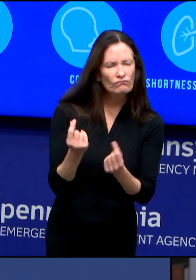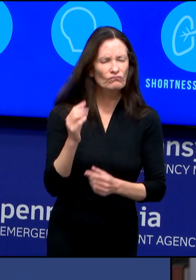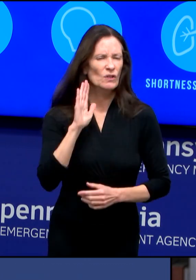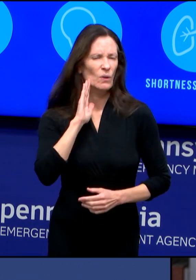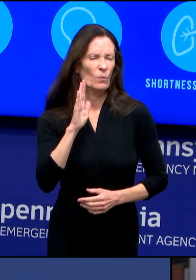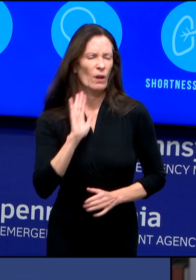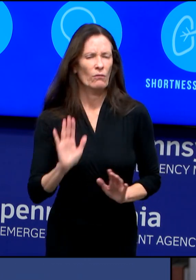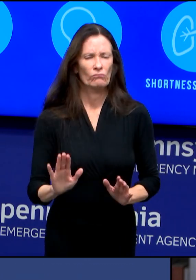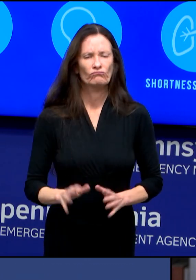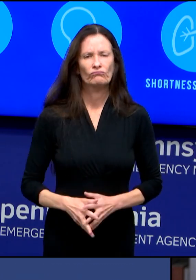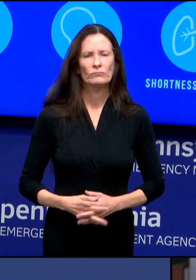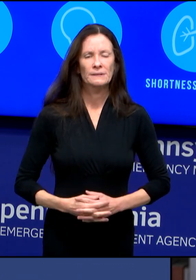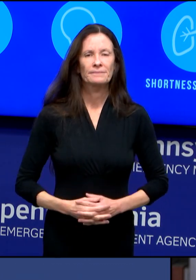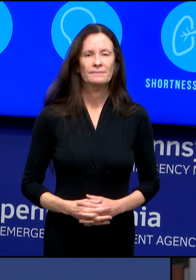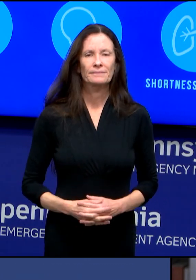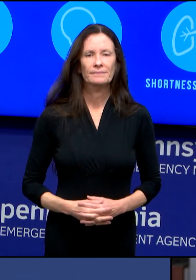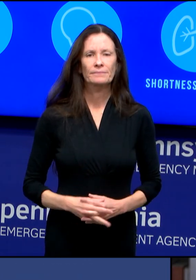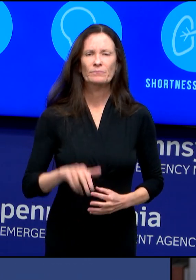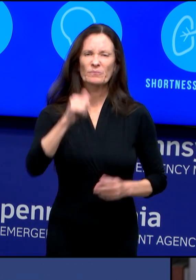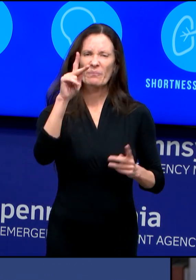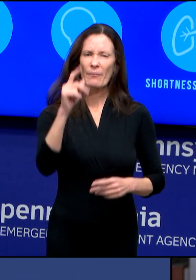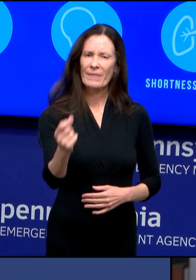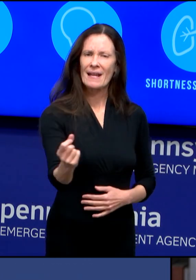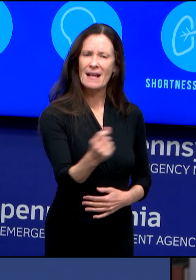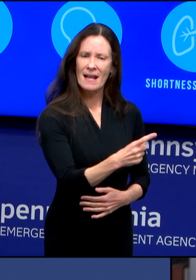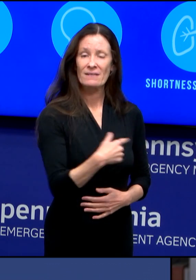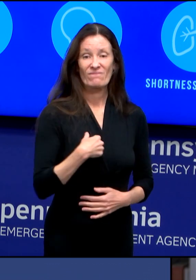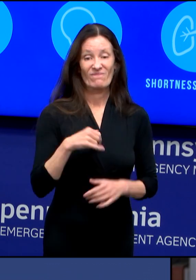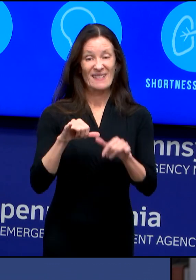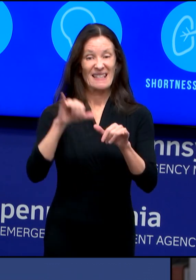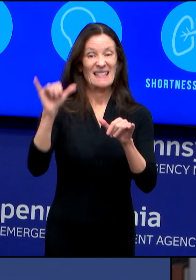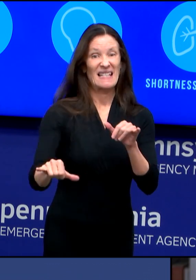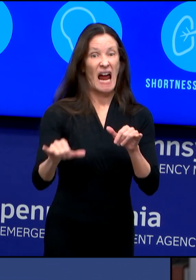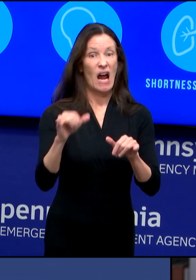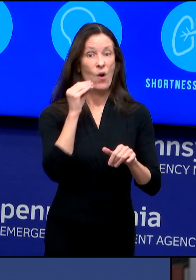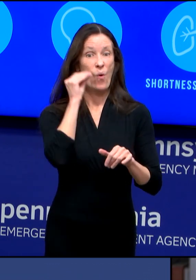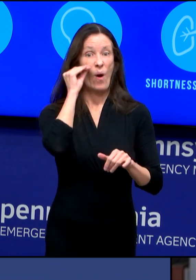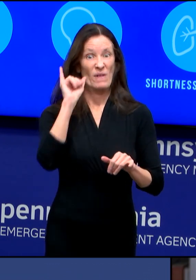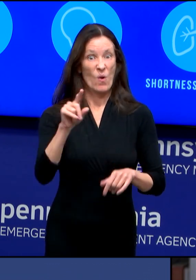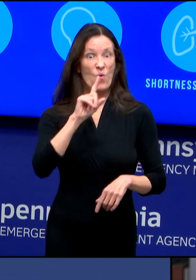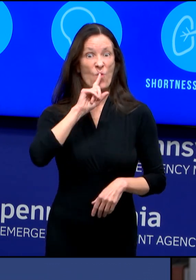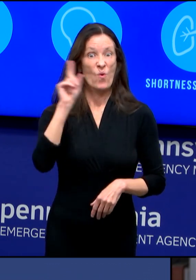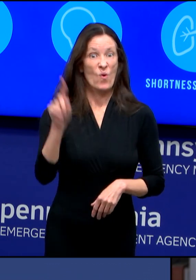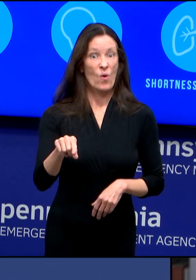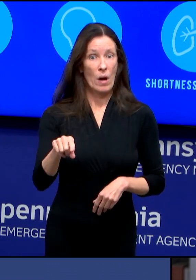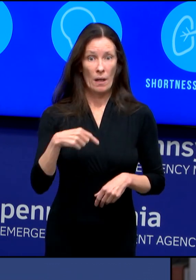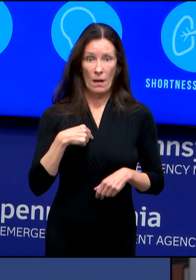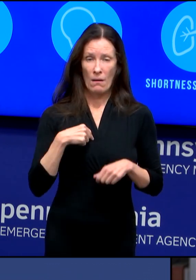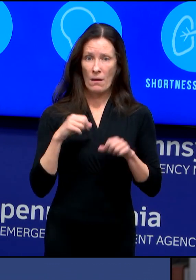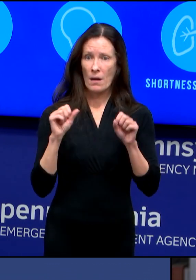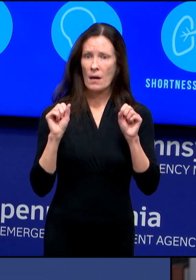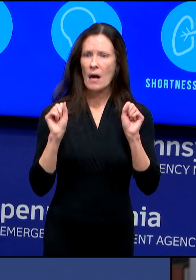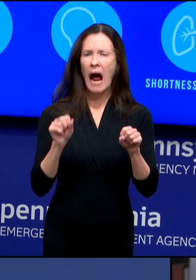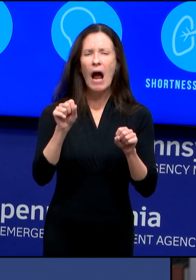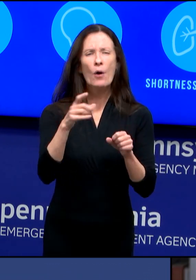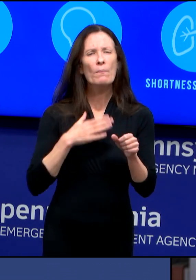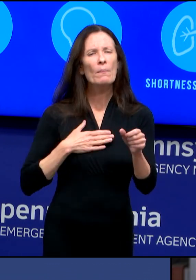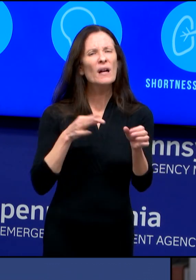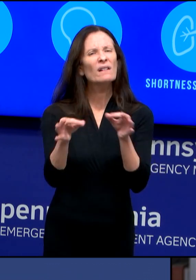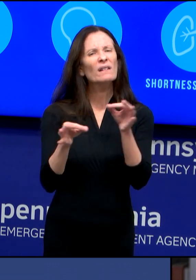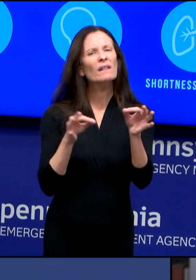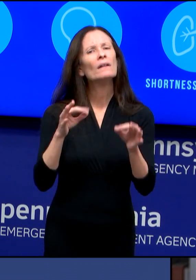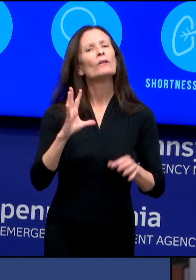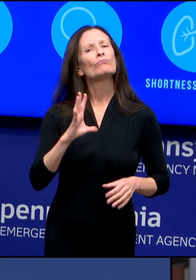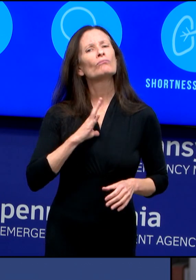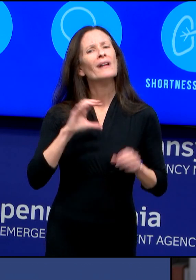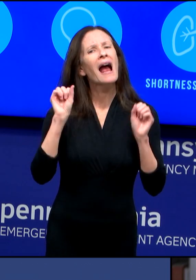what circumstances are people allowed to go out, and how will that be enforced? Do you anticipate that it's going to come to the rest of the state, and how